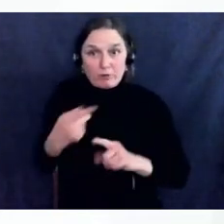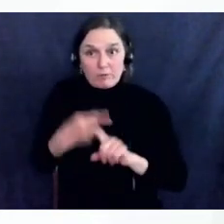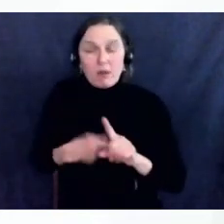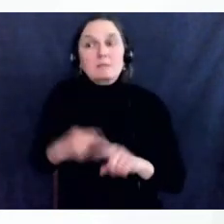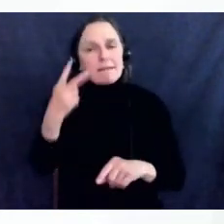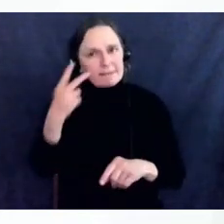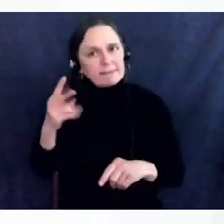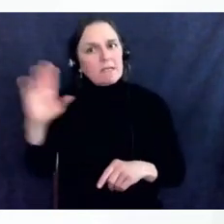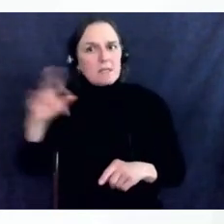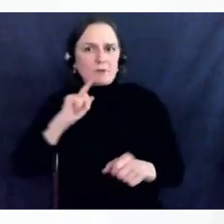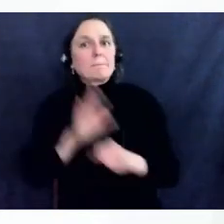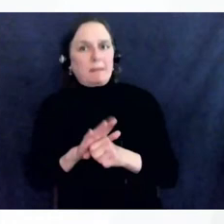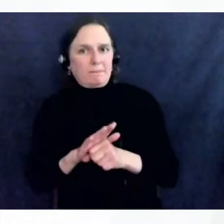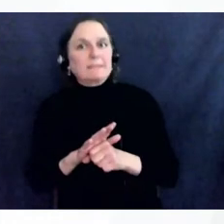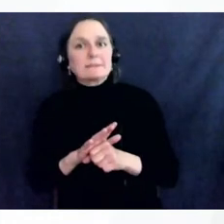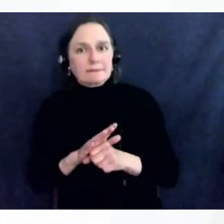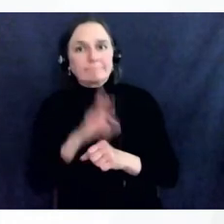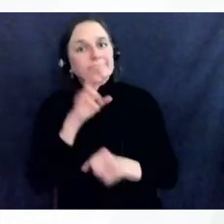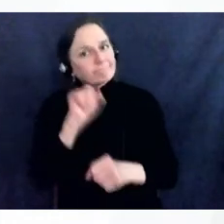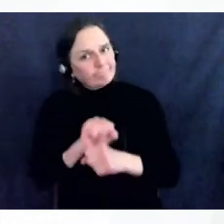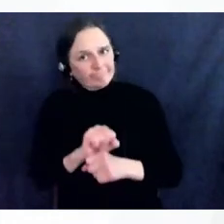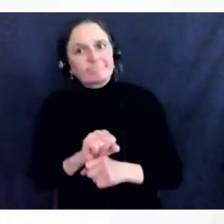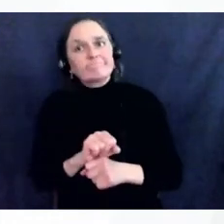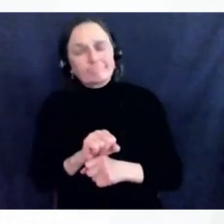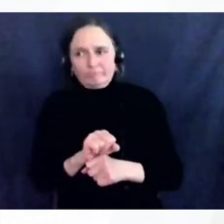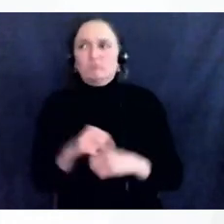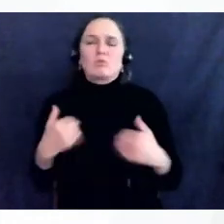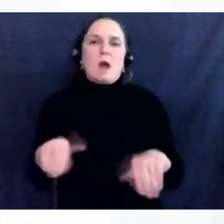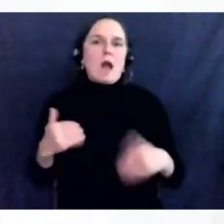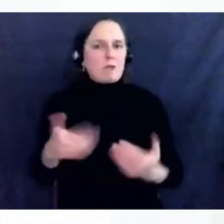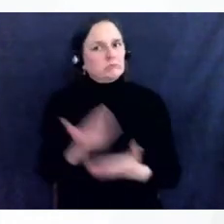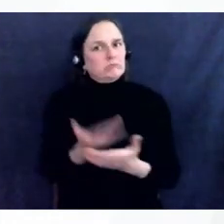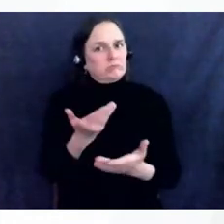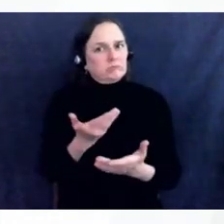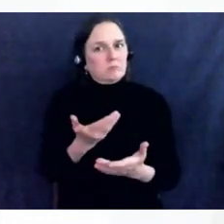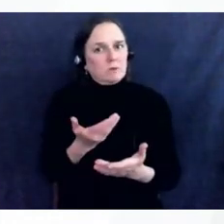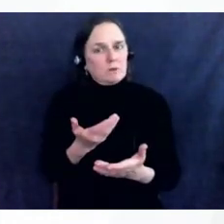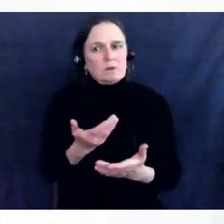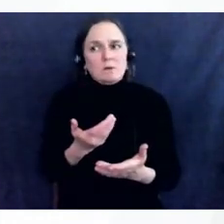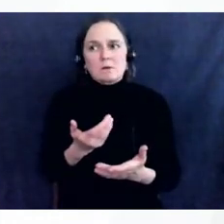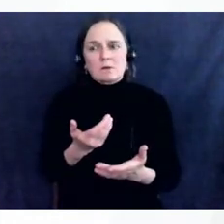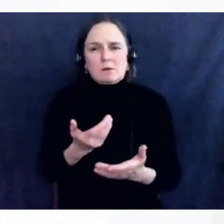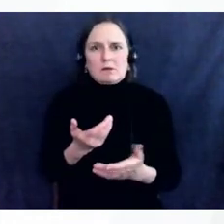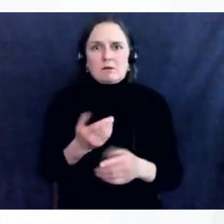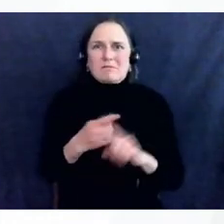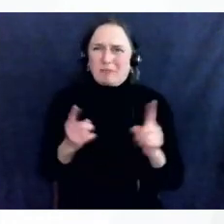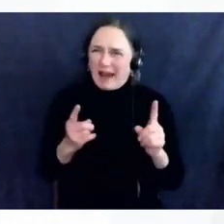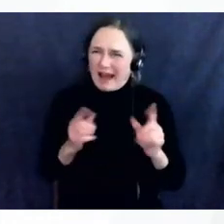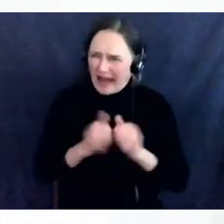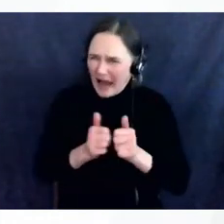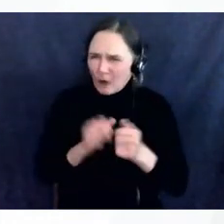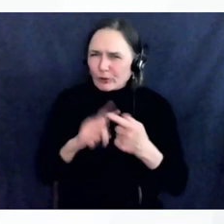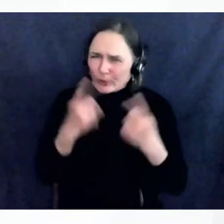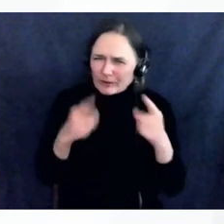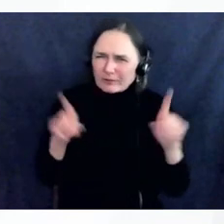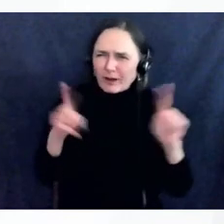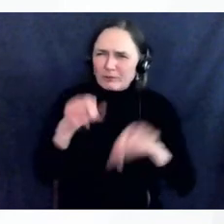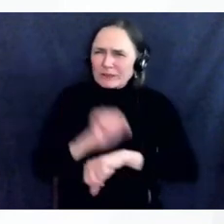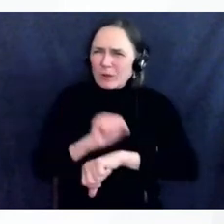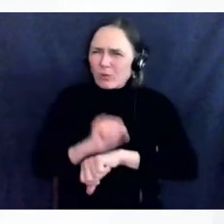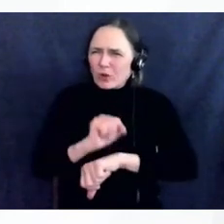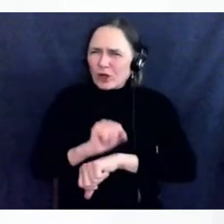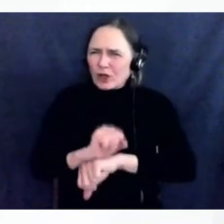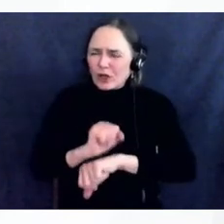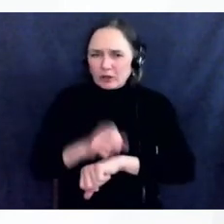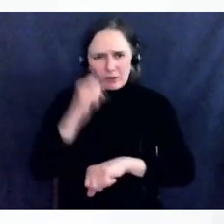This work can only be accomplished through true collaboration among faculty, staff, and students across all three of our campuses.